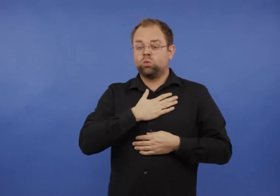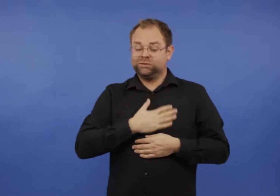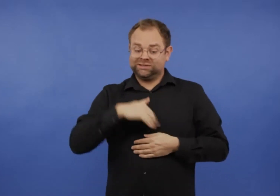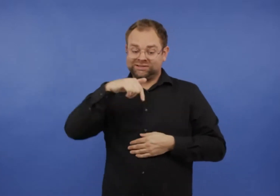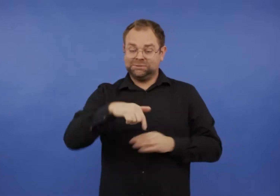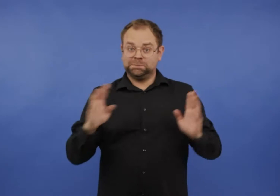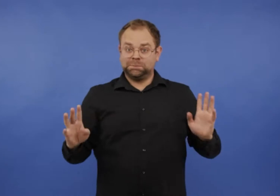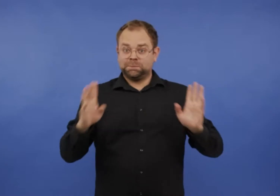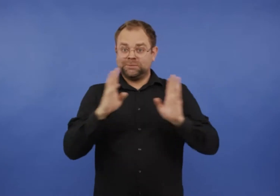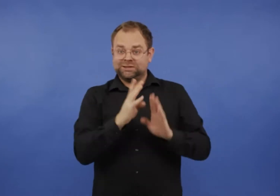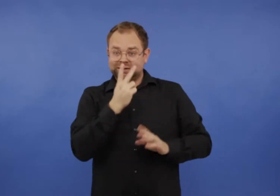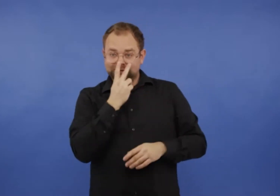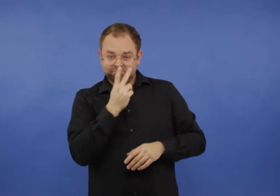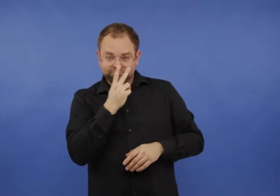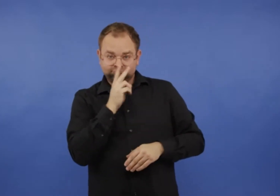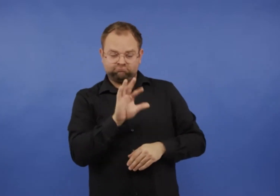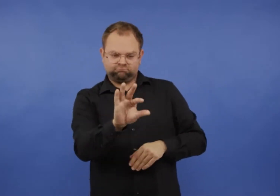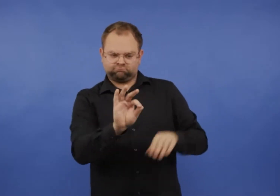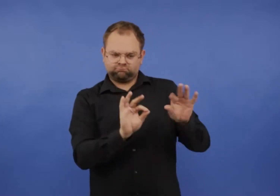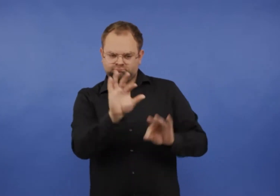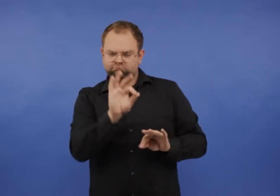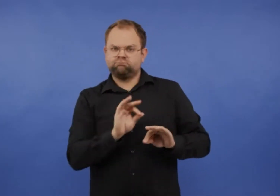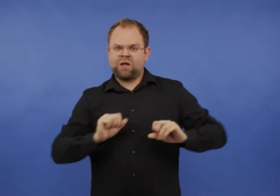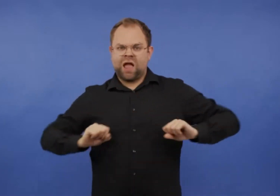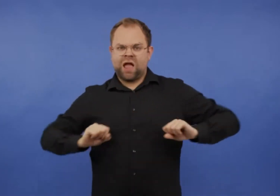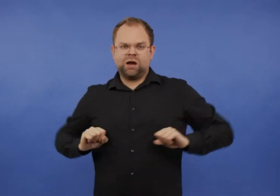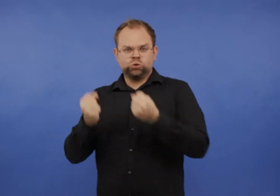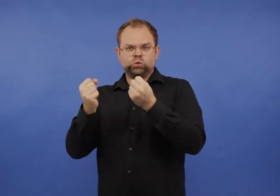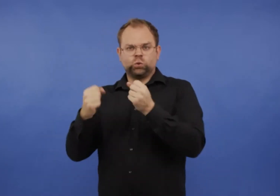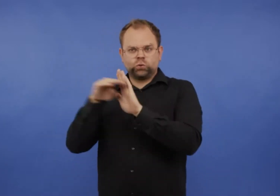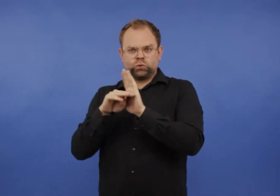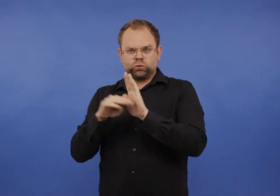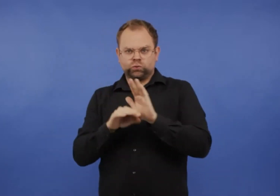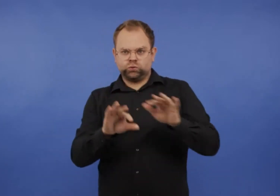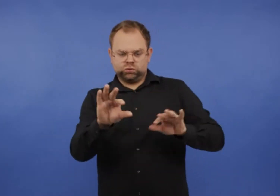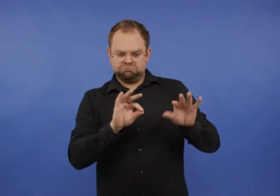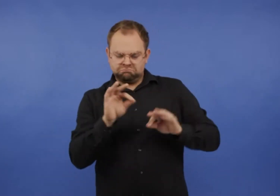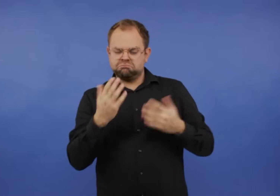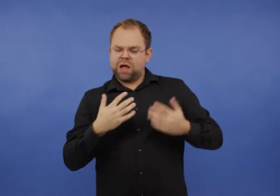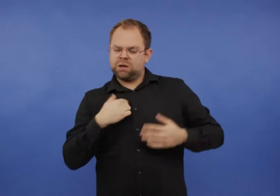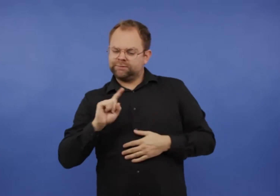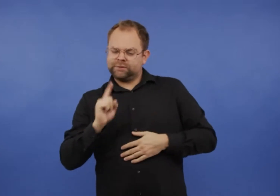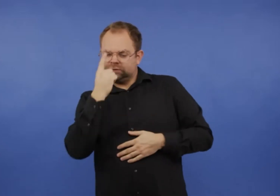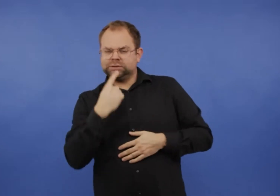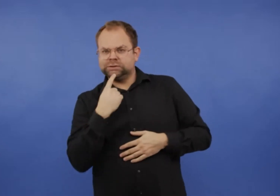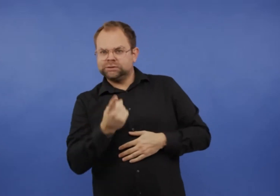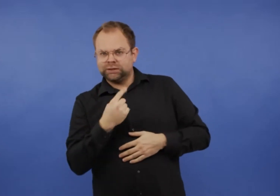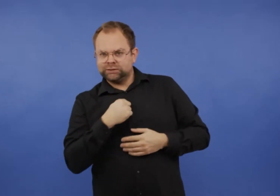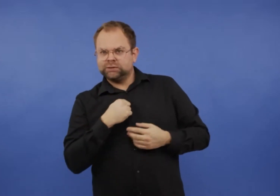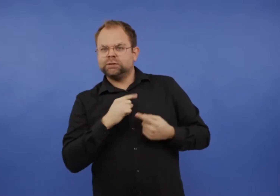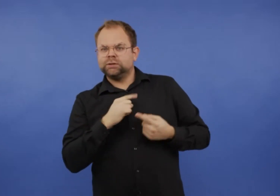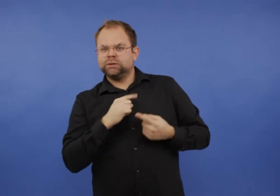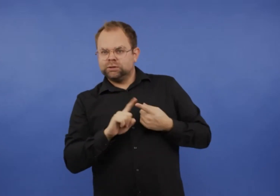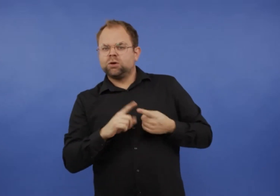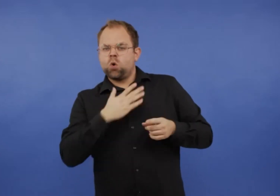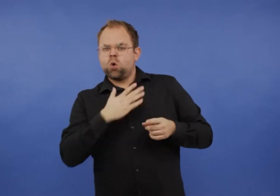understand the report, read the report, and include the report in any capacity building activities that we have. I'm sure some of our colleagues from